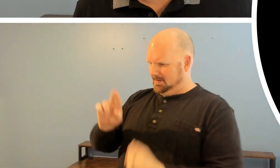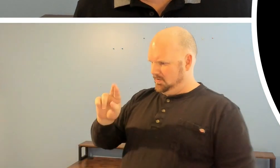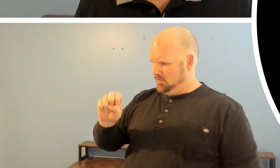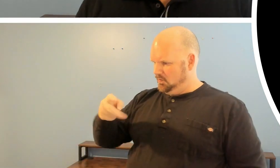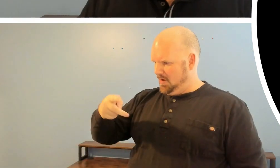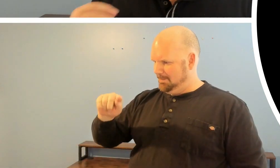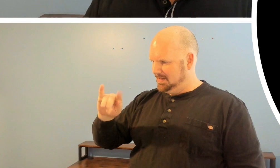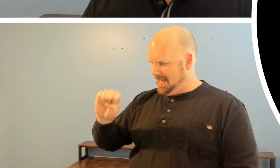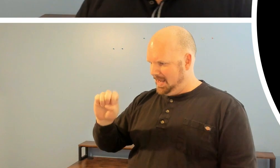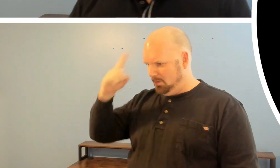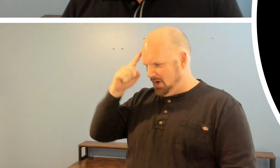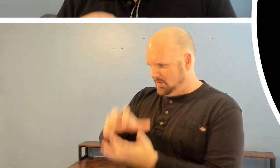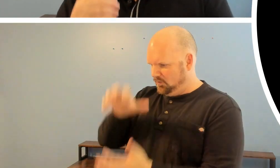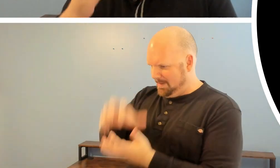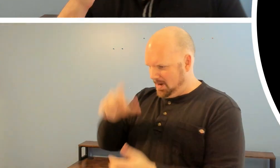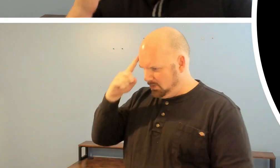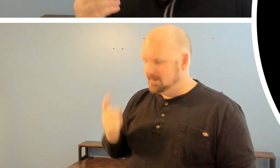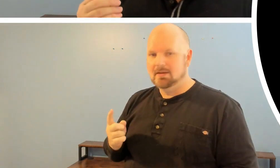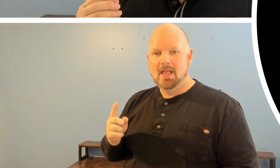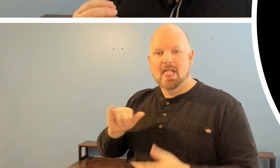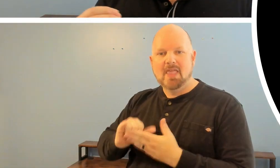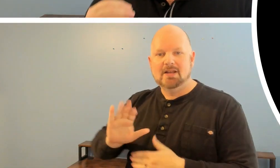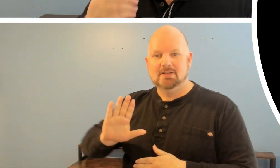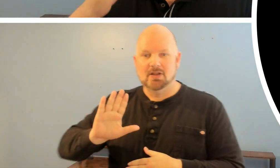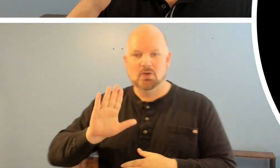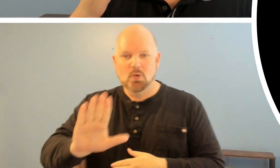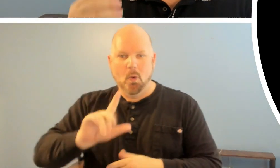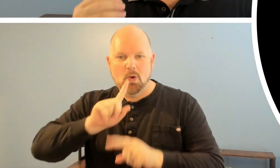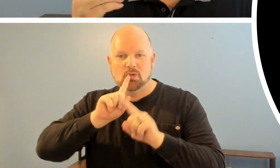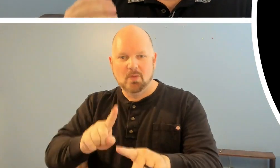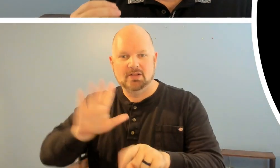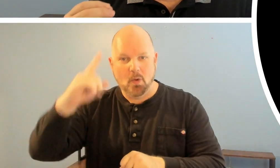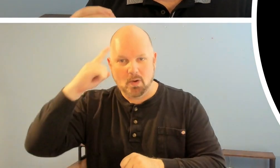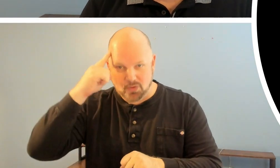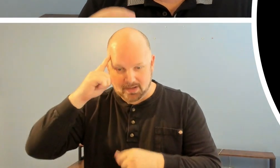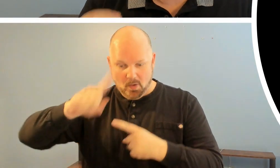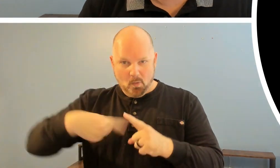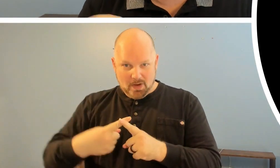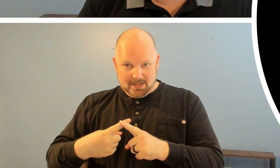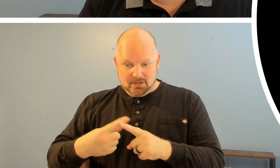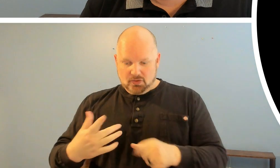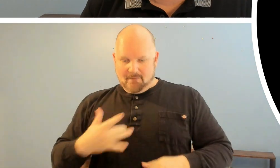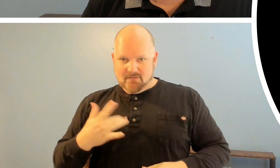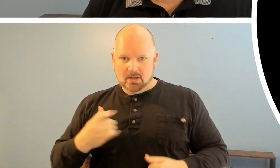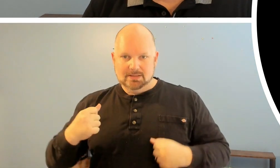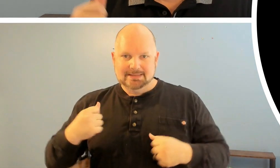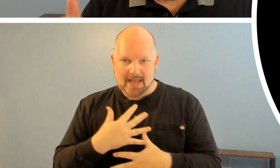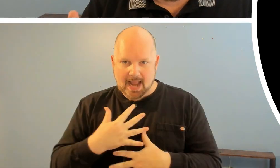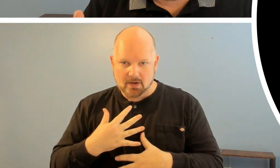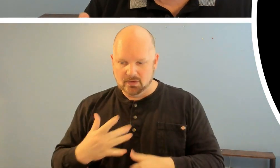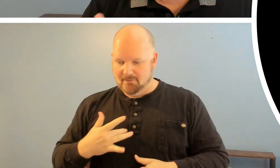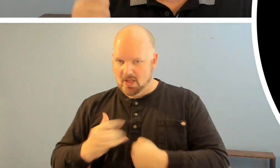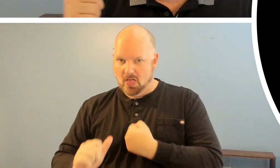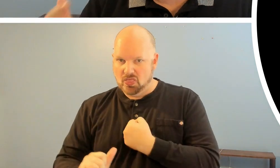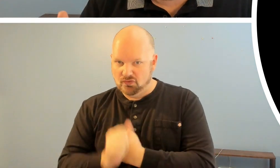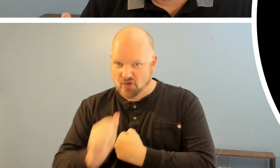brain? Reptile brain is the response that your brain does when it feels